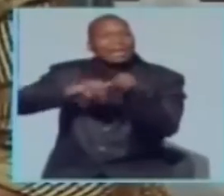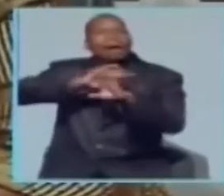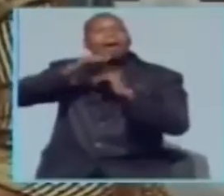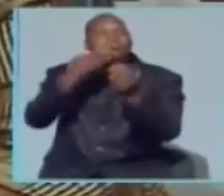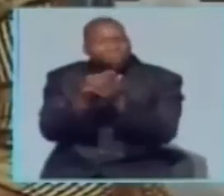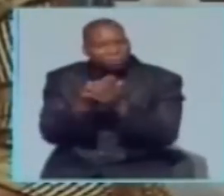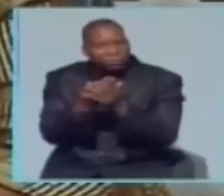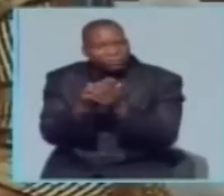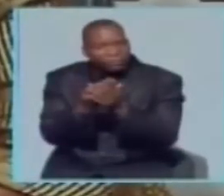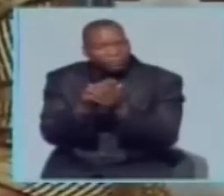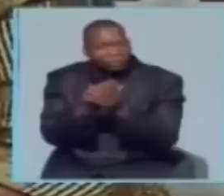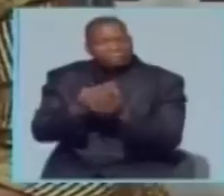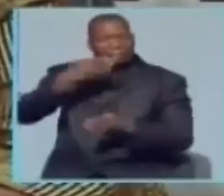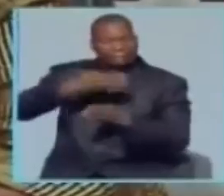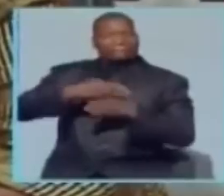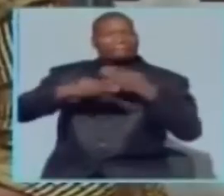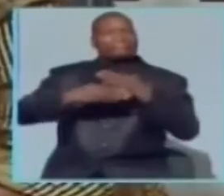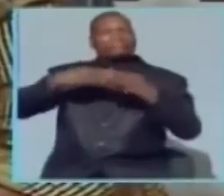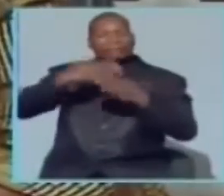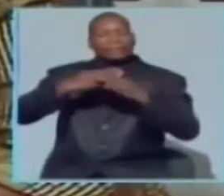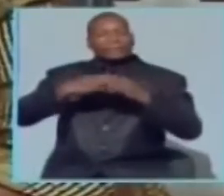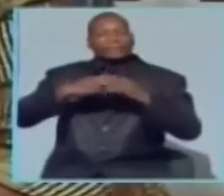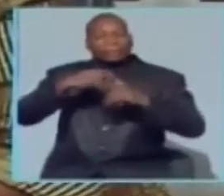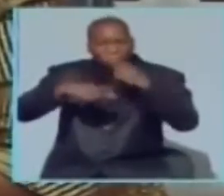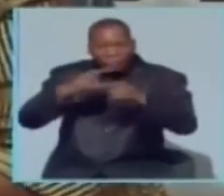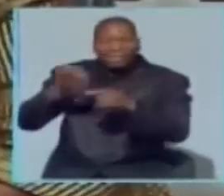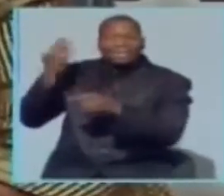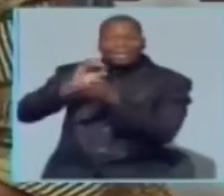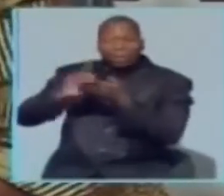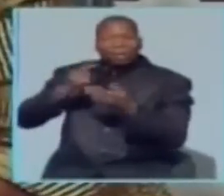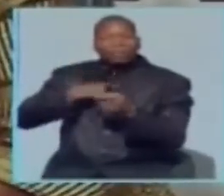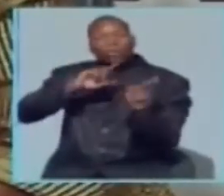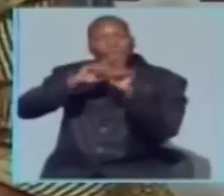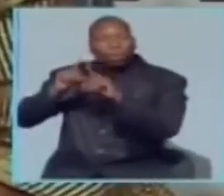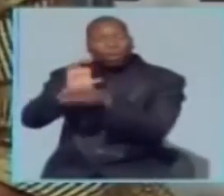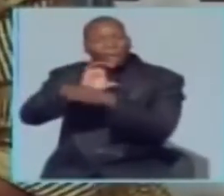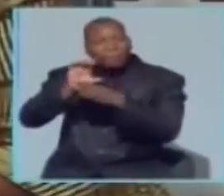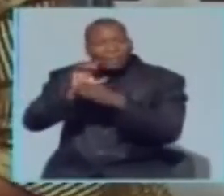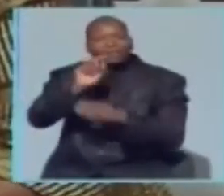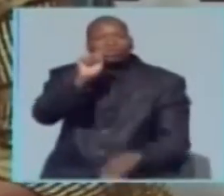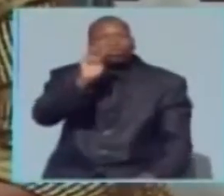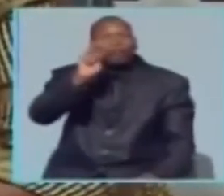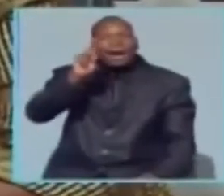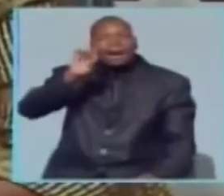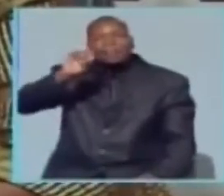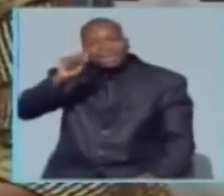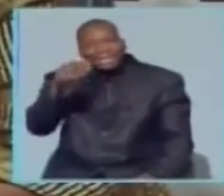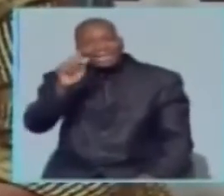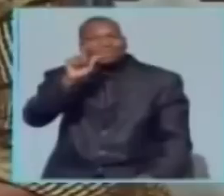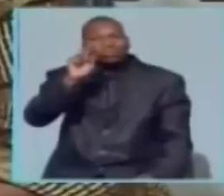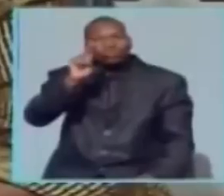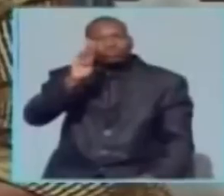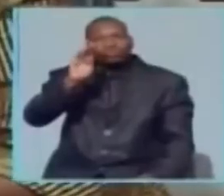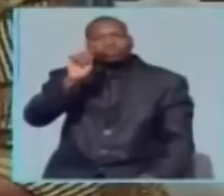being constructed all the time. I was on the Copper Belt last week. I saw in Twapia, in Lubuto, houses being built